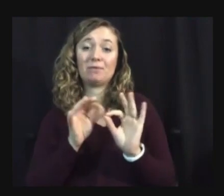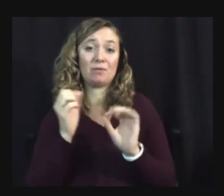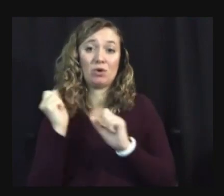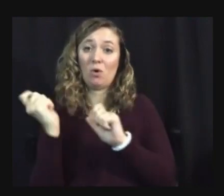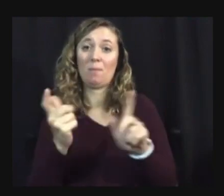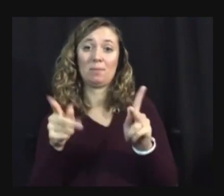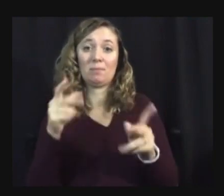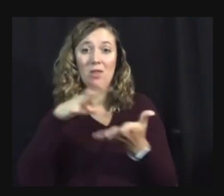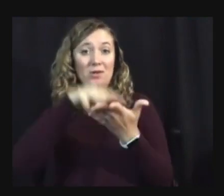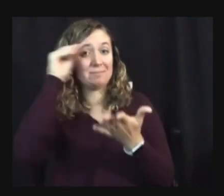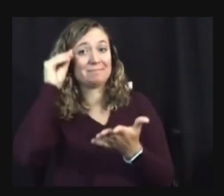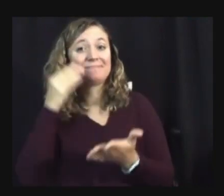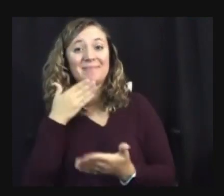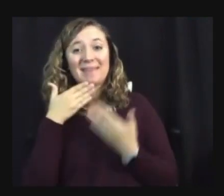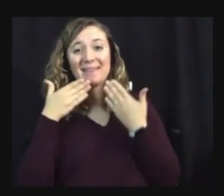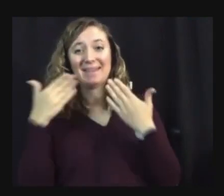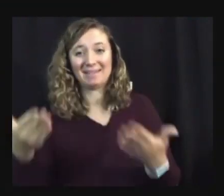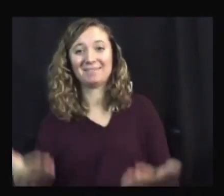so much.